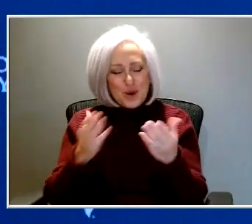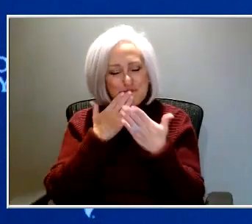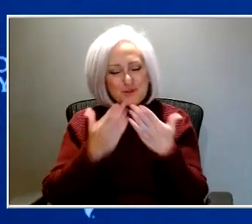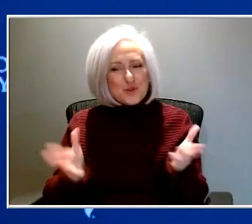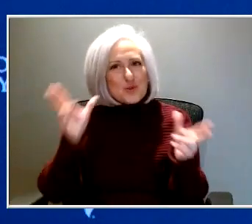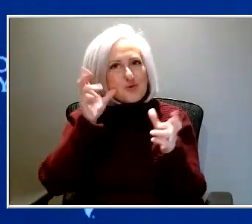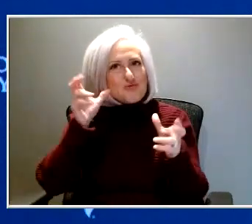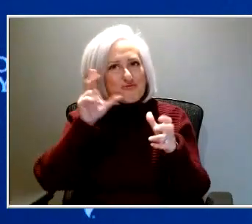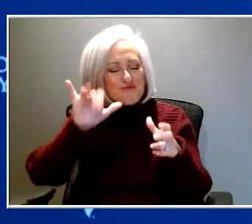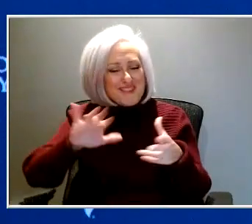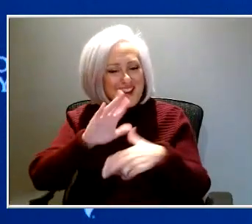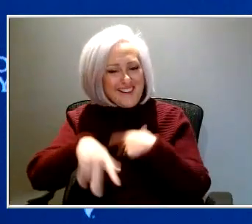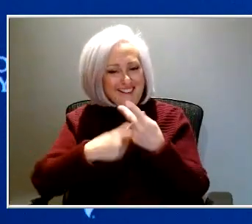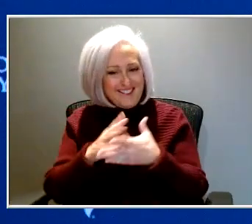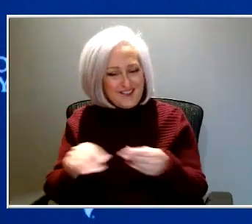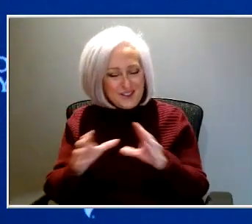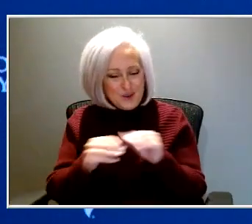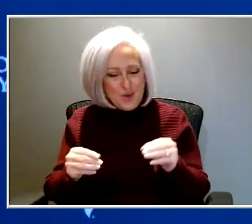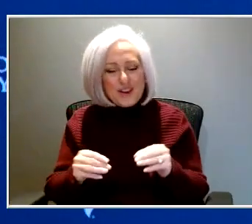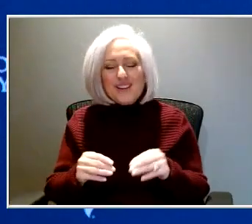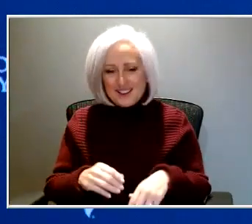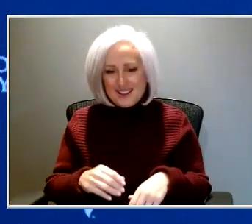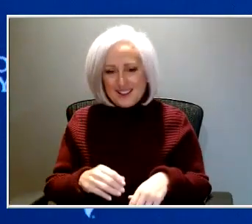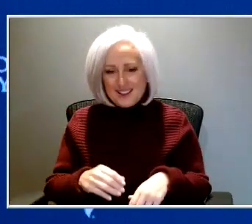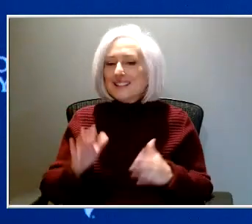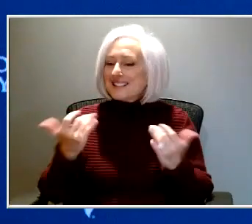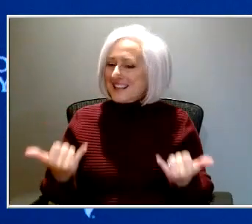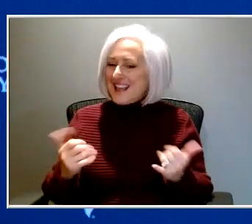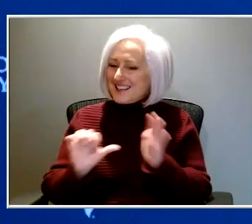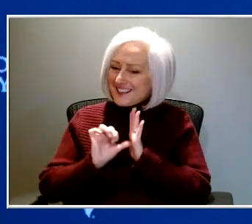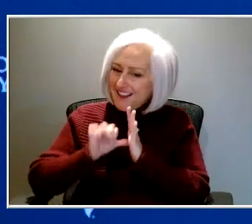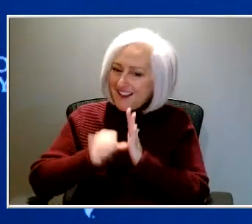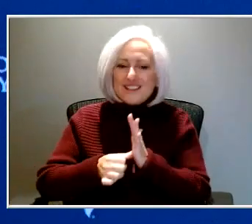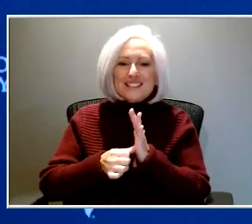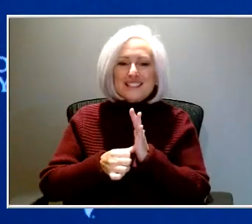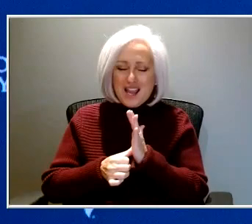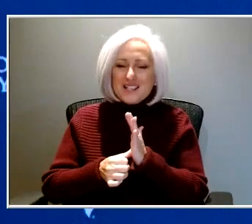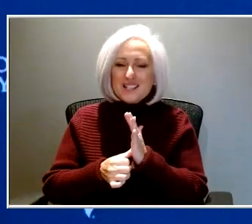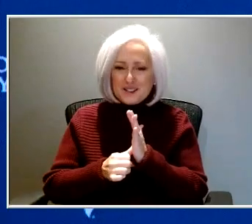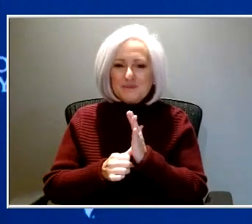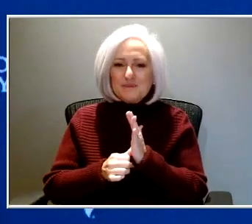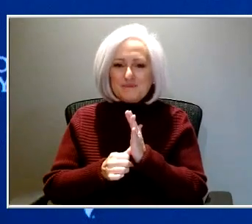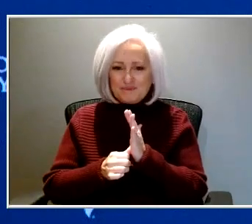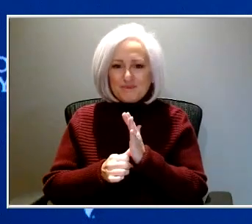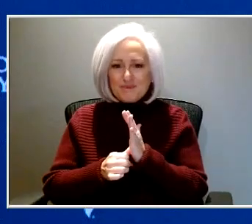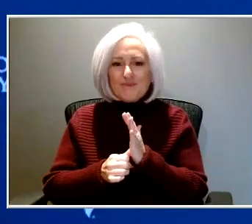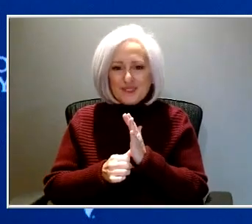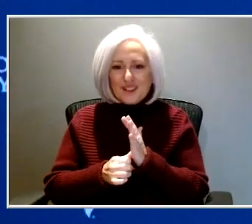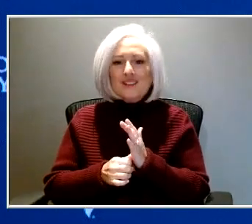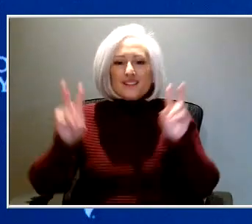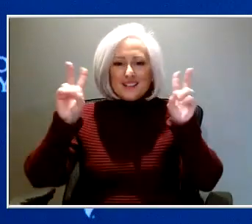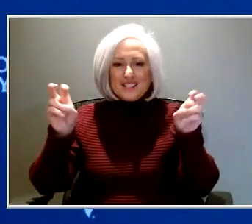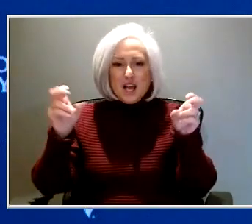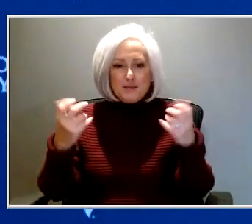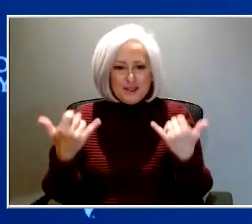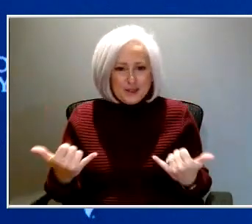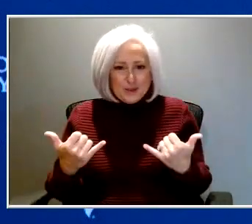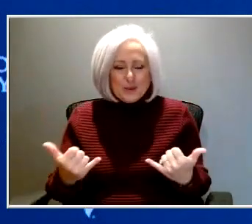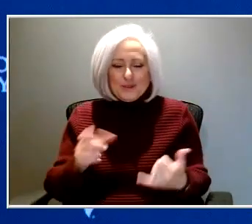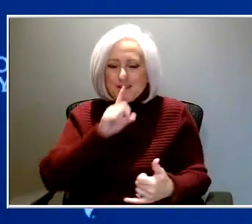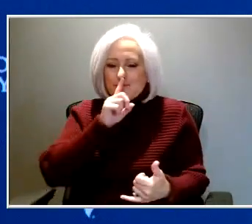of our guests for sure. Just want to reemphasize, I think our headline today was really